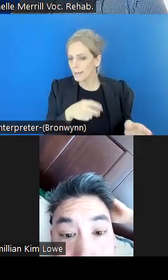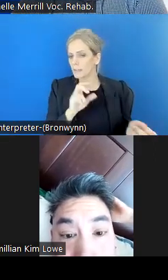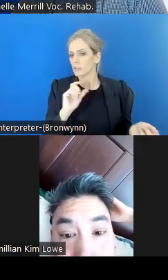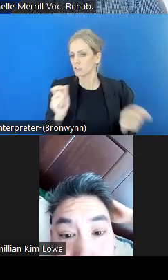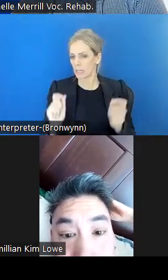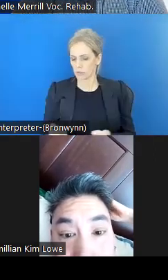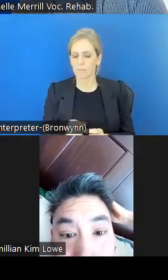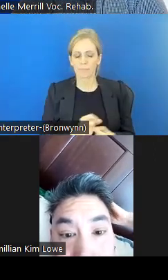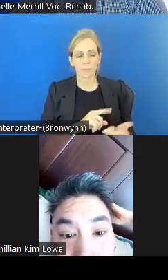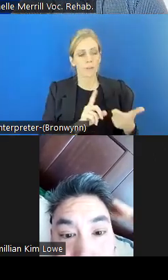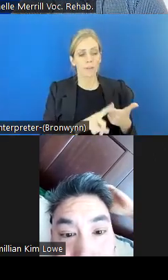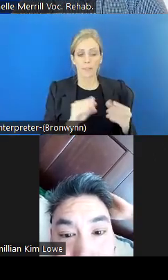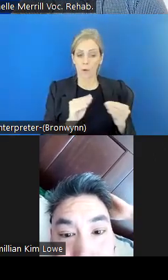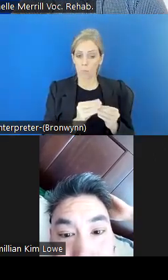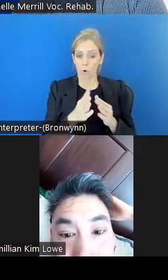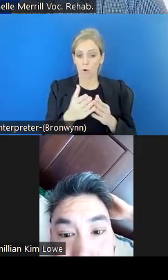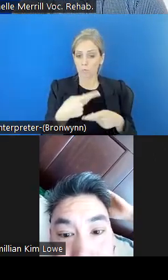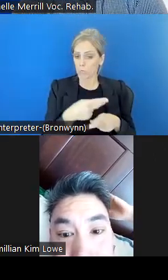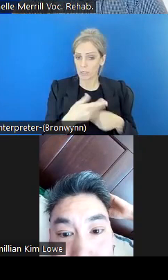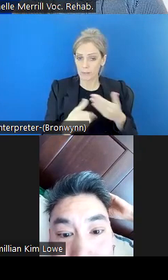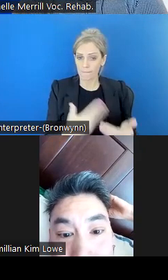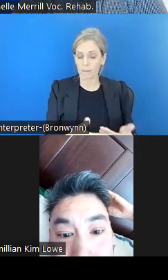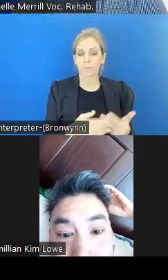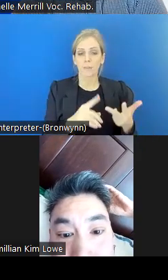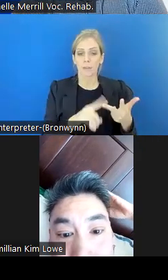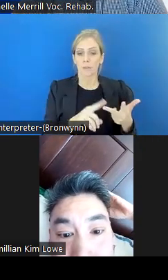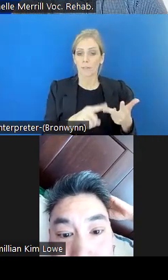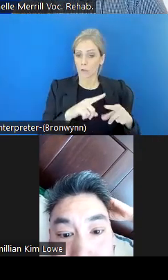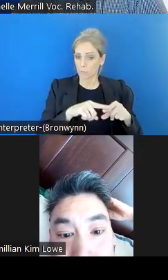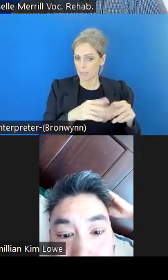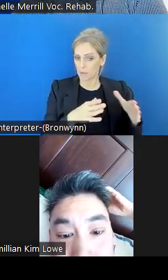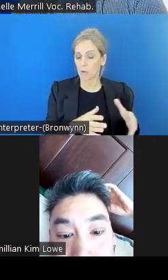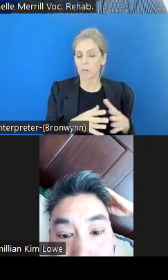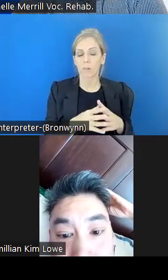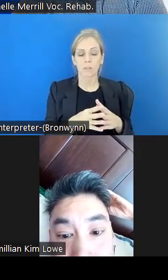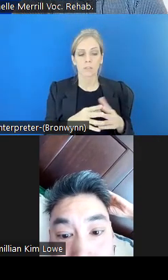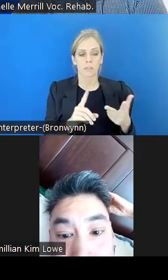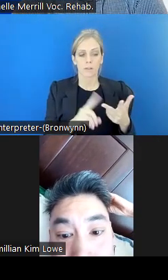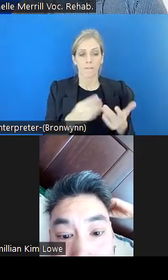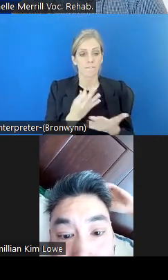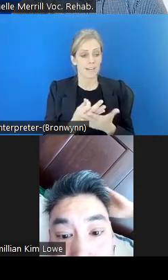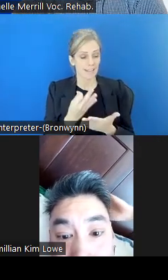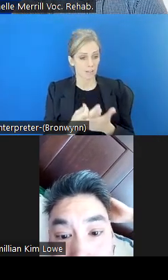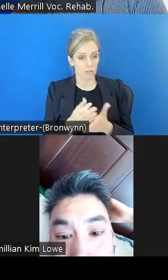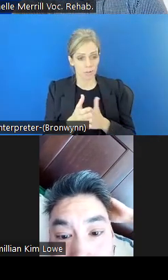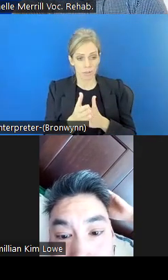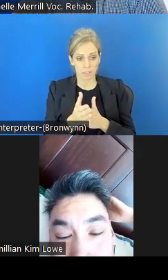and dependable. There's financial incentives. It changes a work culture in the best